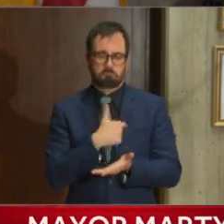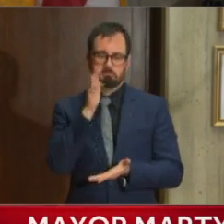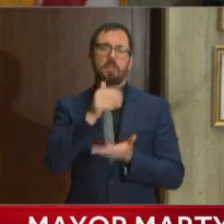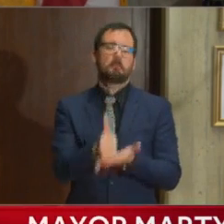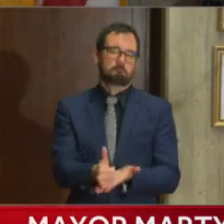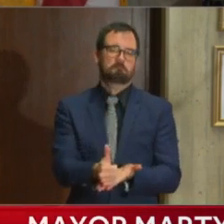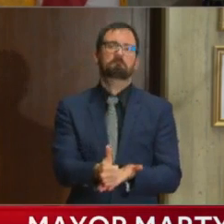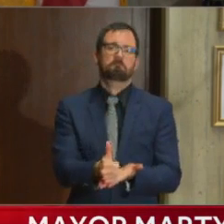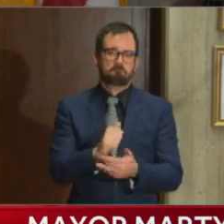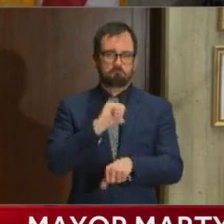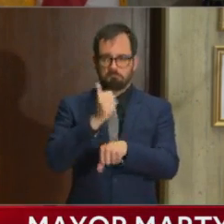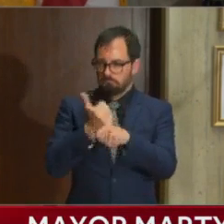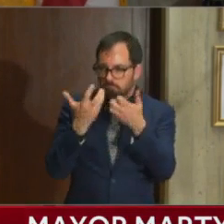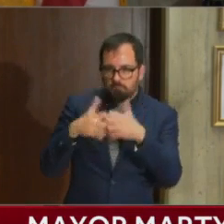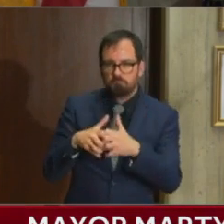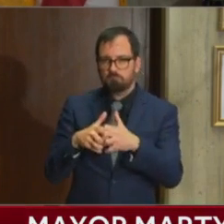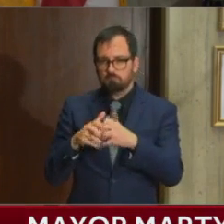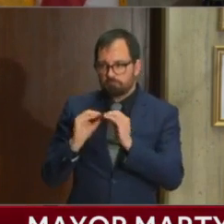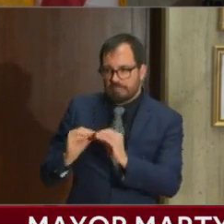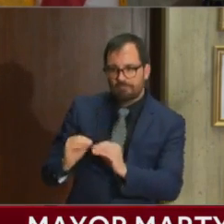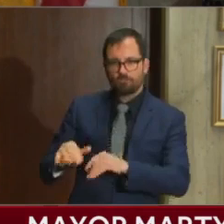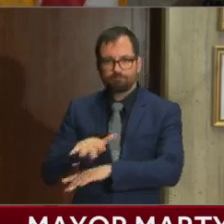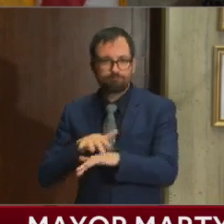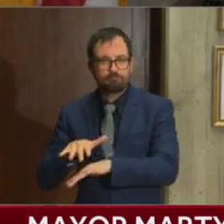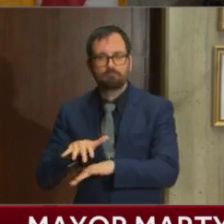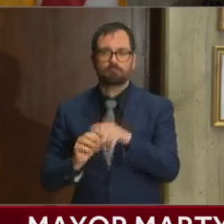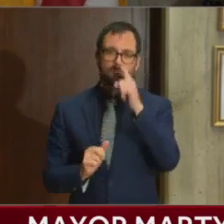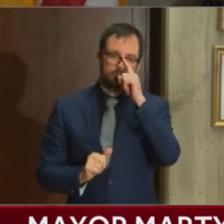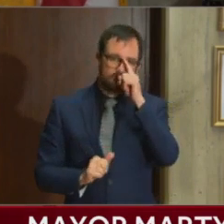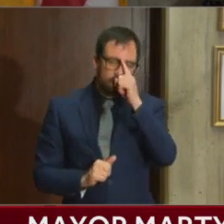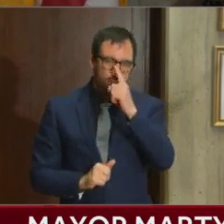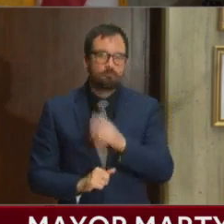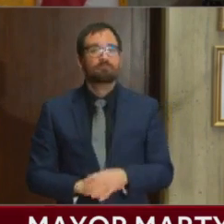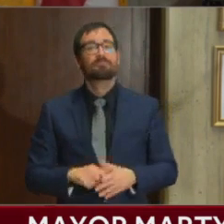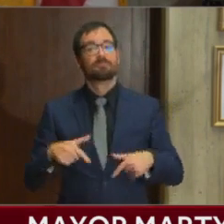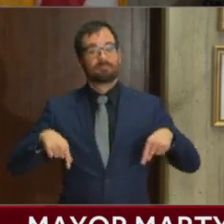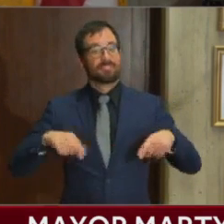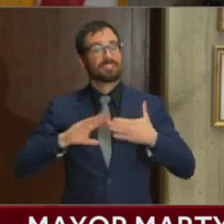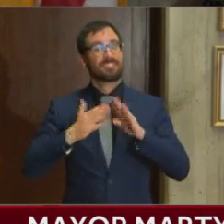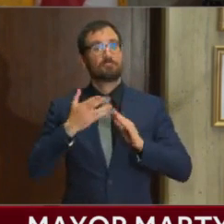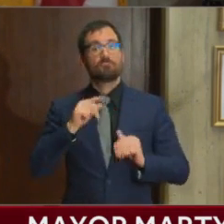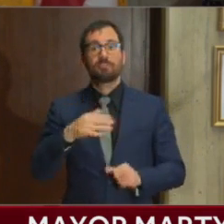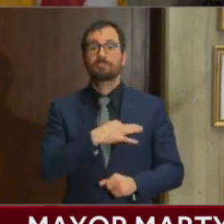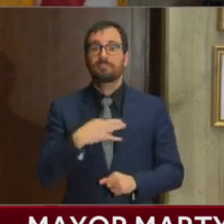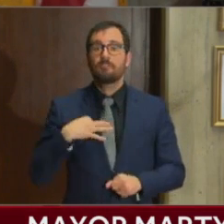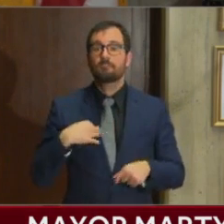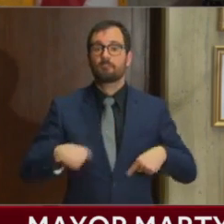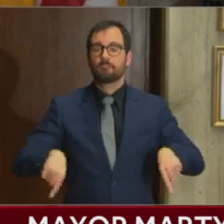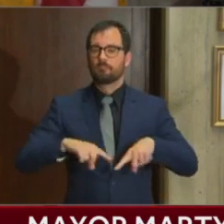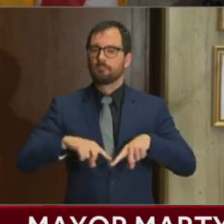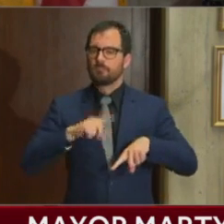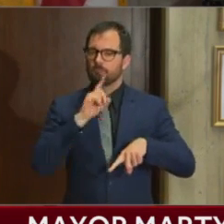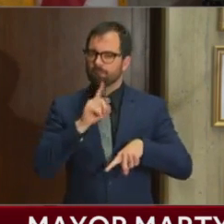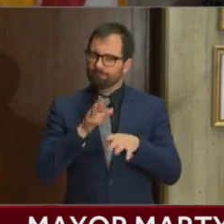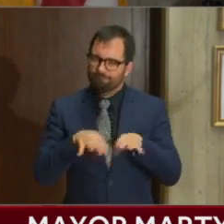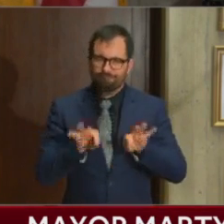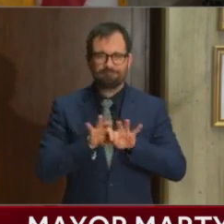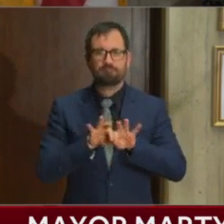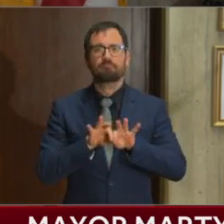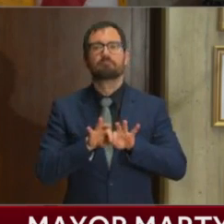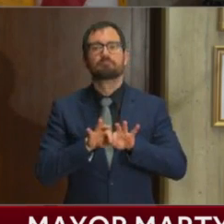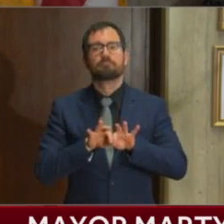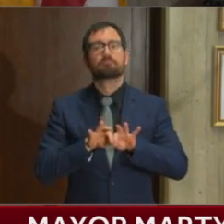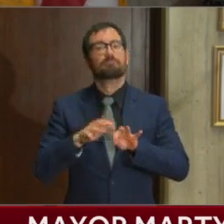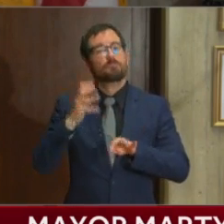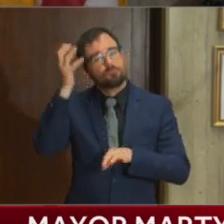city. We're going to keep picking up the trash and recycling. We're going to continue cleaning our streets, but we're not going to be